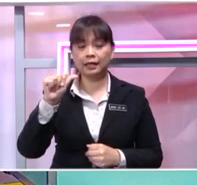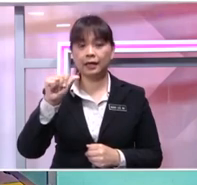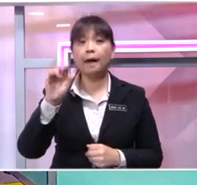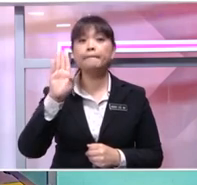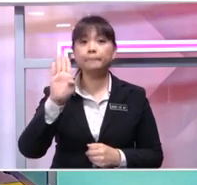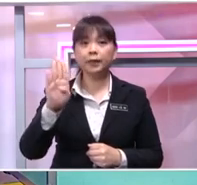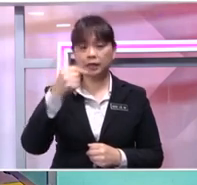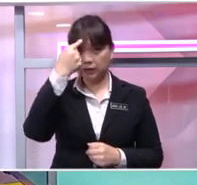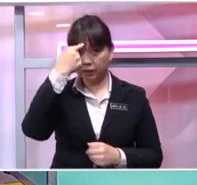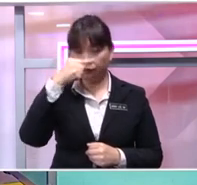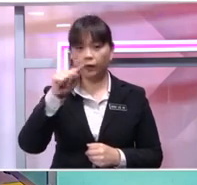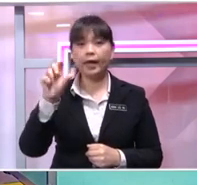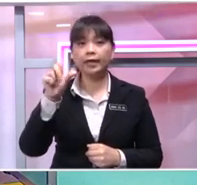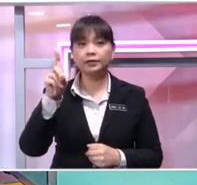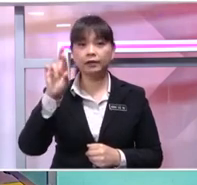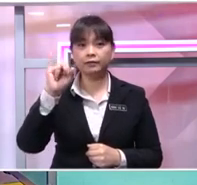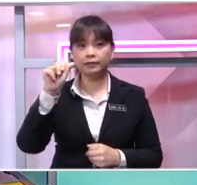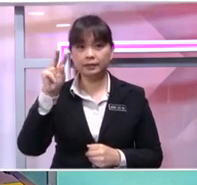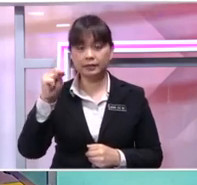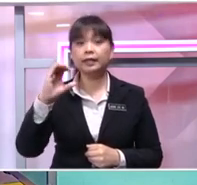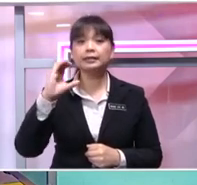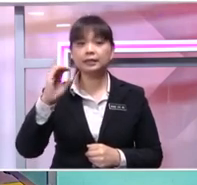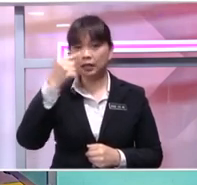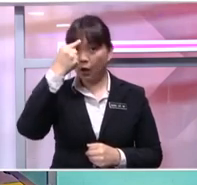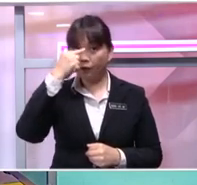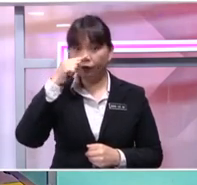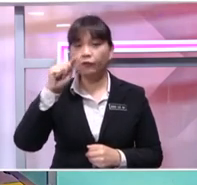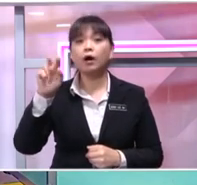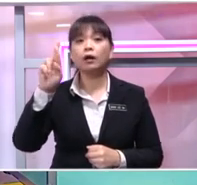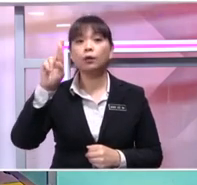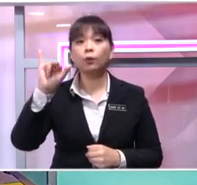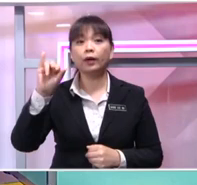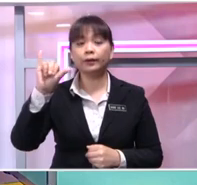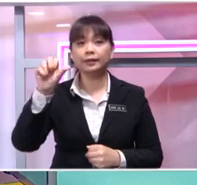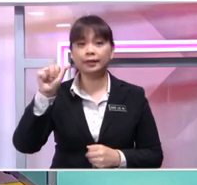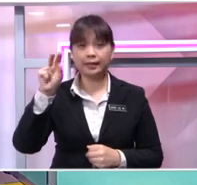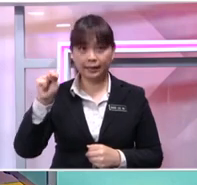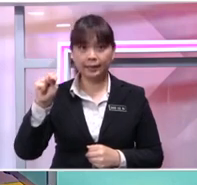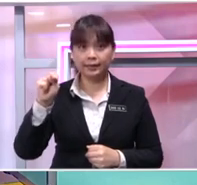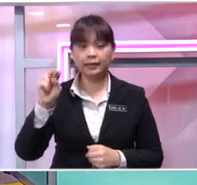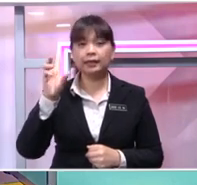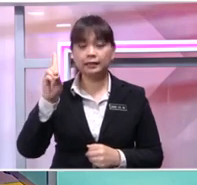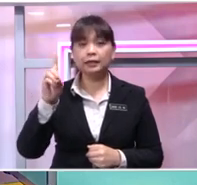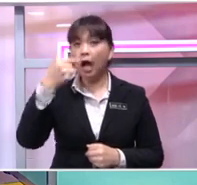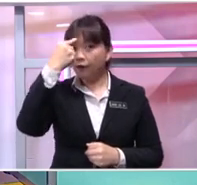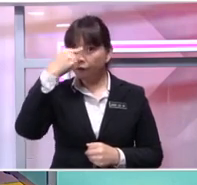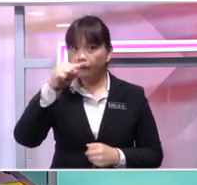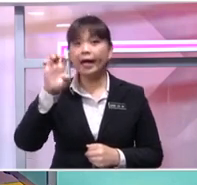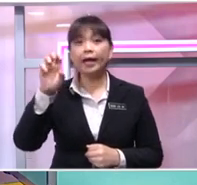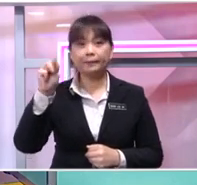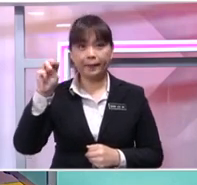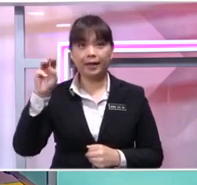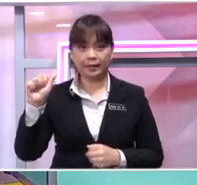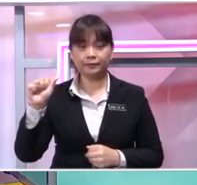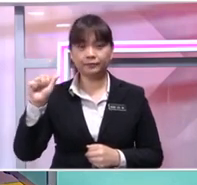B is for Adrian, I think. Adrian, yes, mm-hmm. Good. C is for Ryan. And D is for Emma. Mm-hmm. All